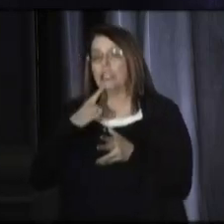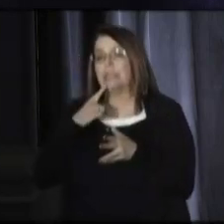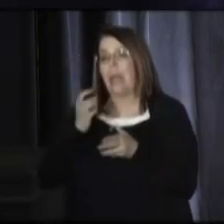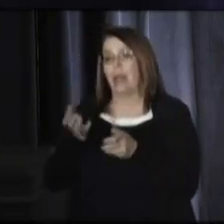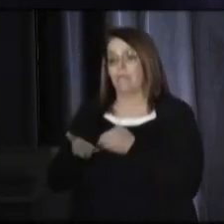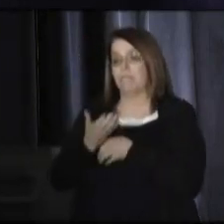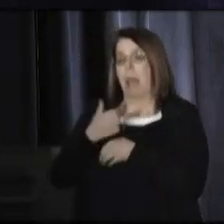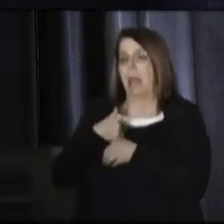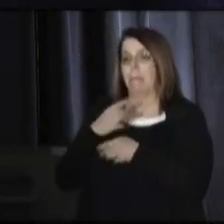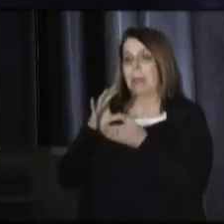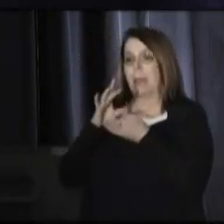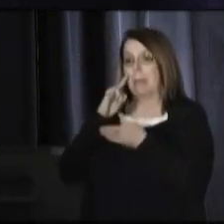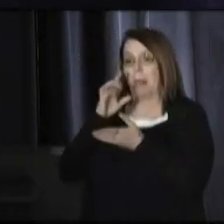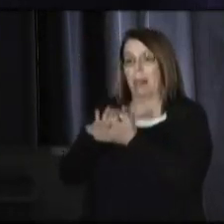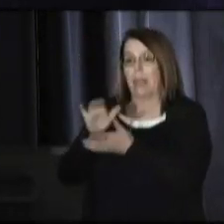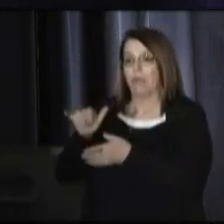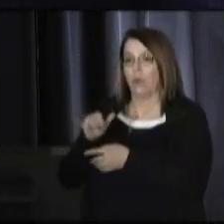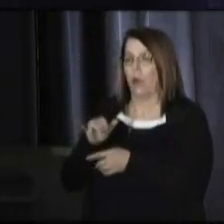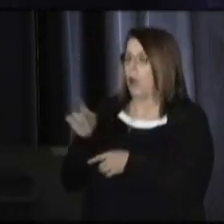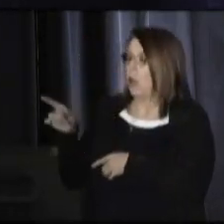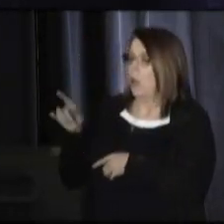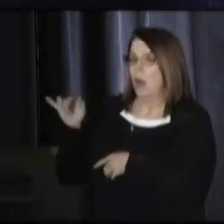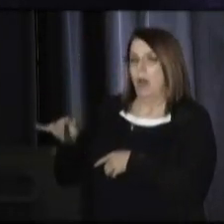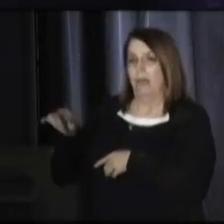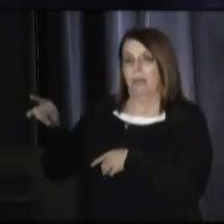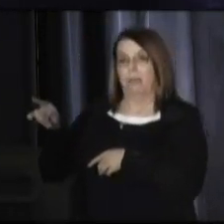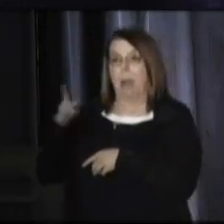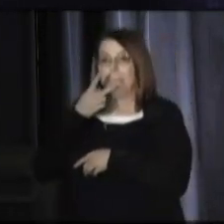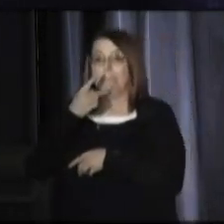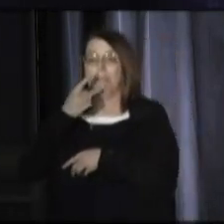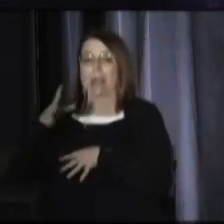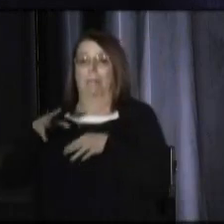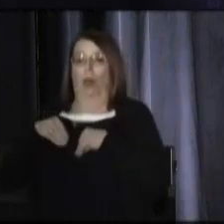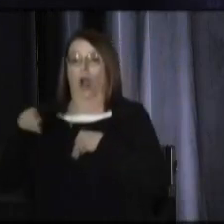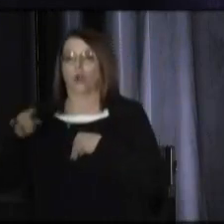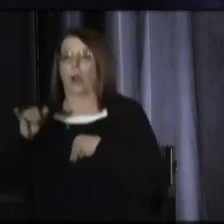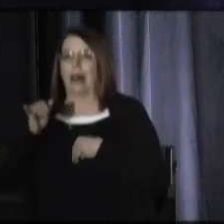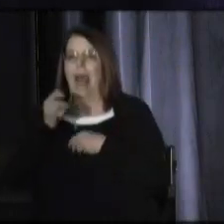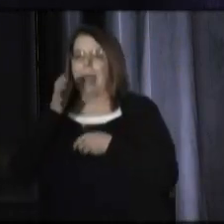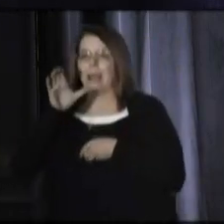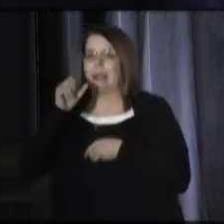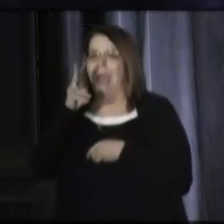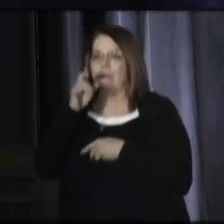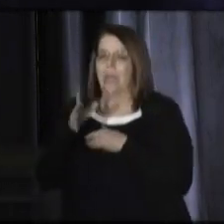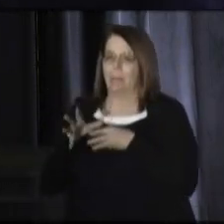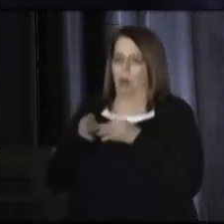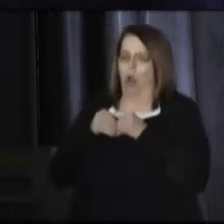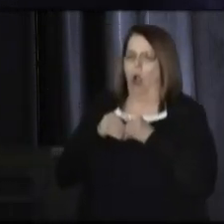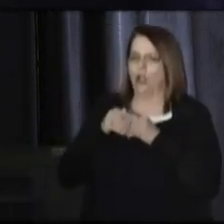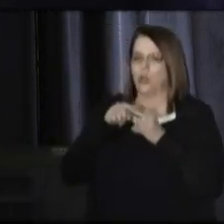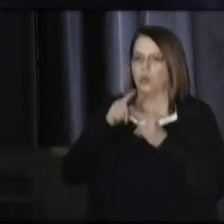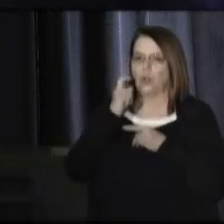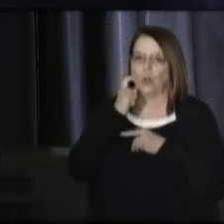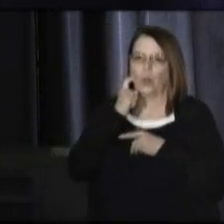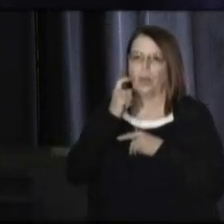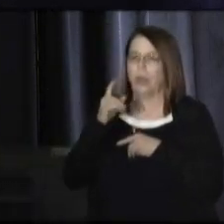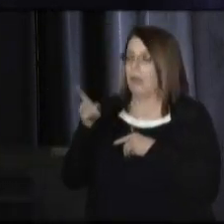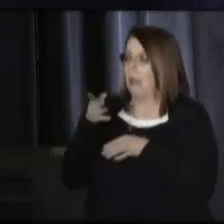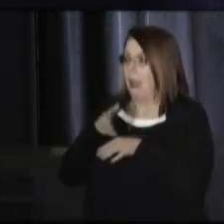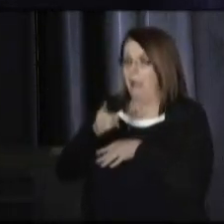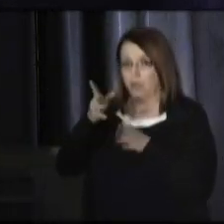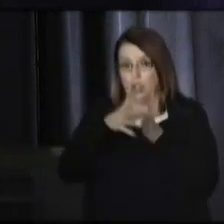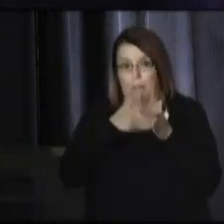name means peach, she told me. Yes, I said, I already know that. Momo, like Momotaro, the boy cut out of a peach, squeezed out